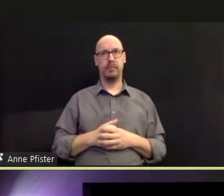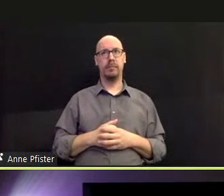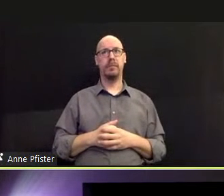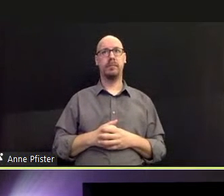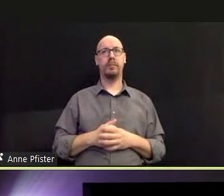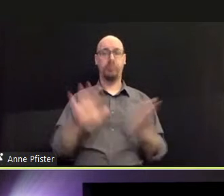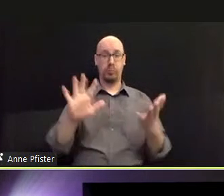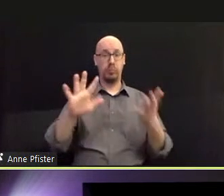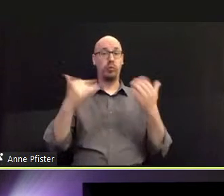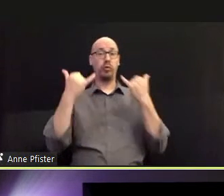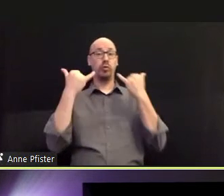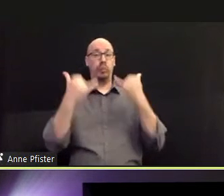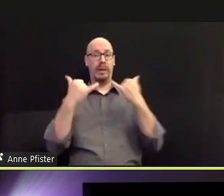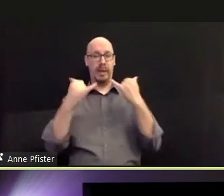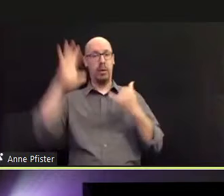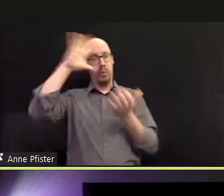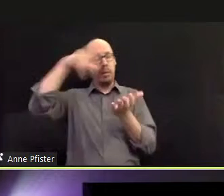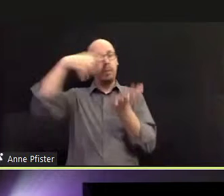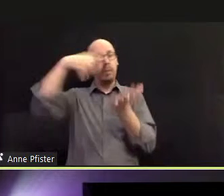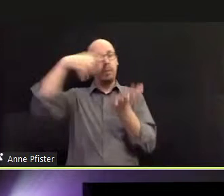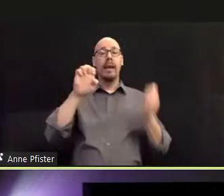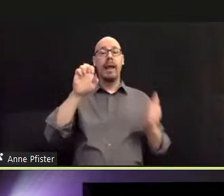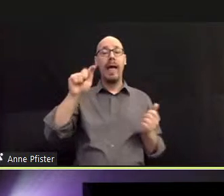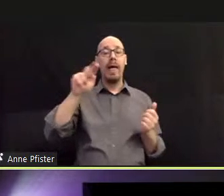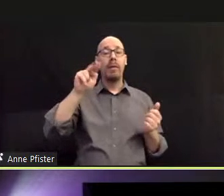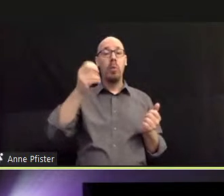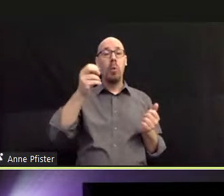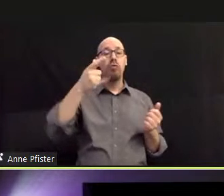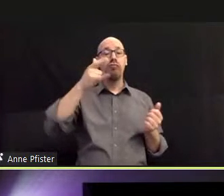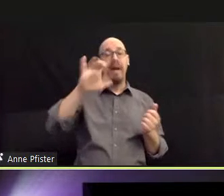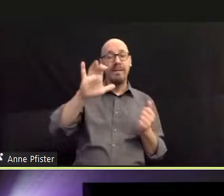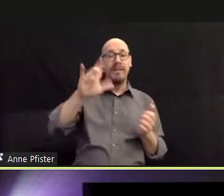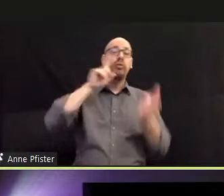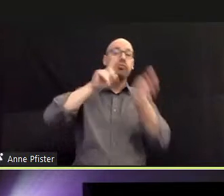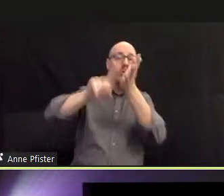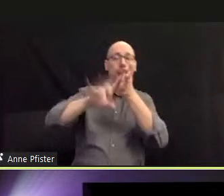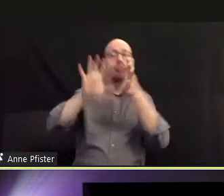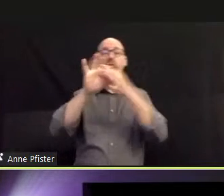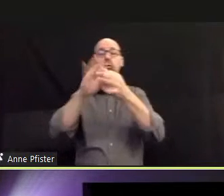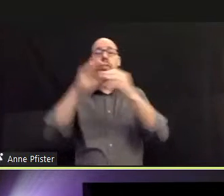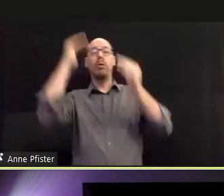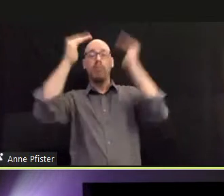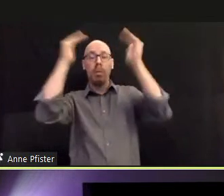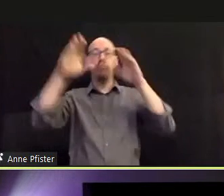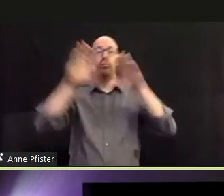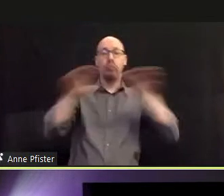So today I'll discuss ethnographic research among deaf children and adults in Mexico City, Mexico.